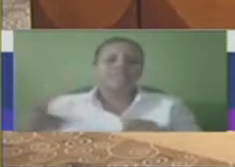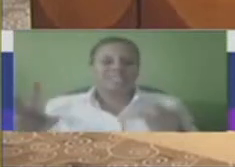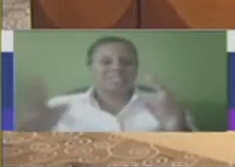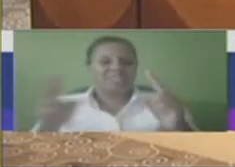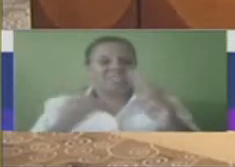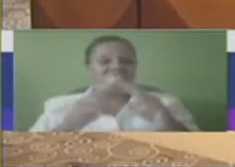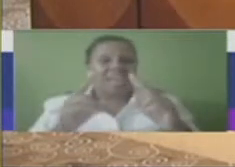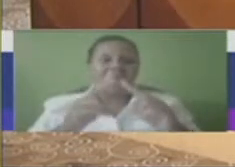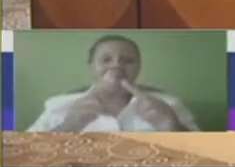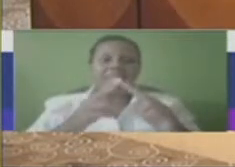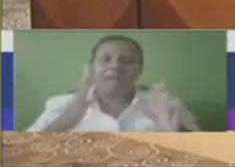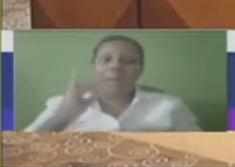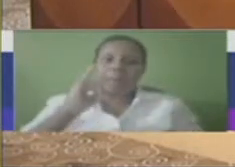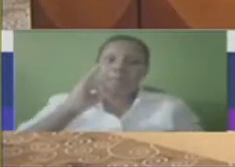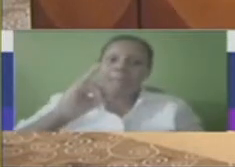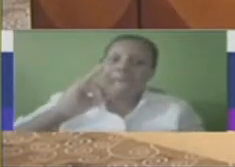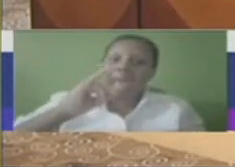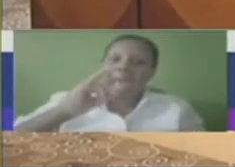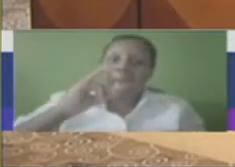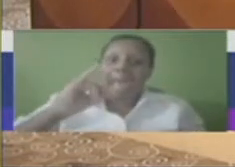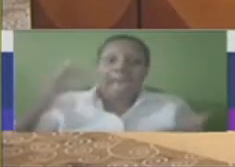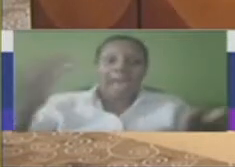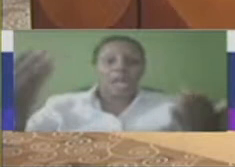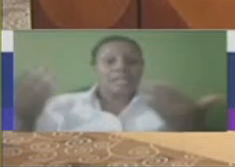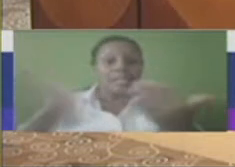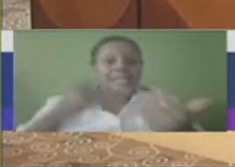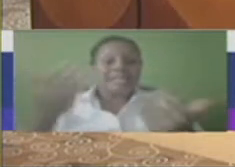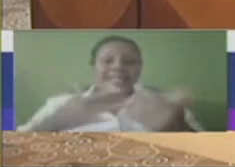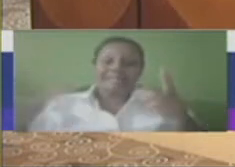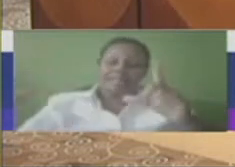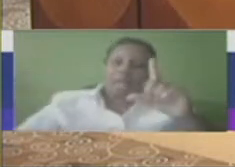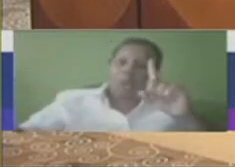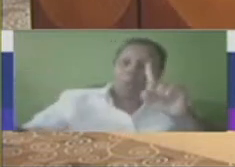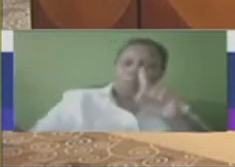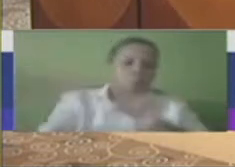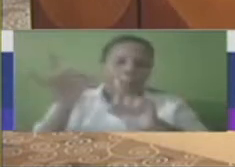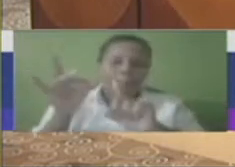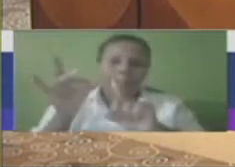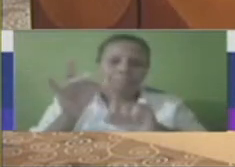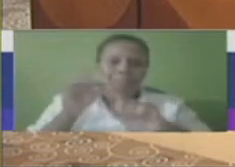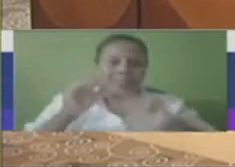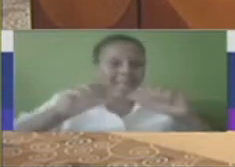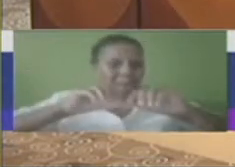idea of what is out there and what we are still nervous about.